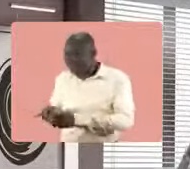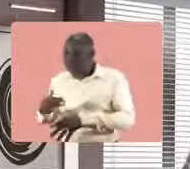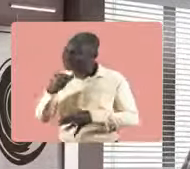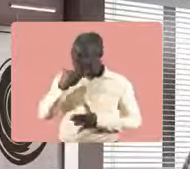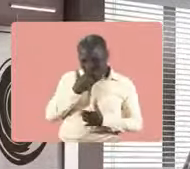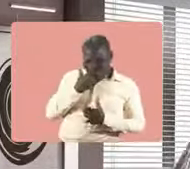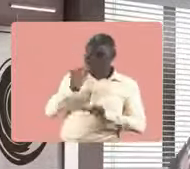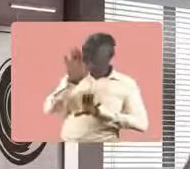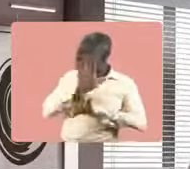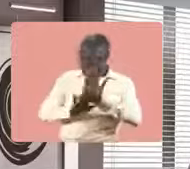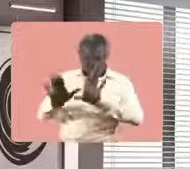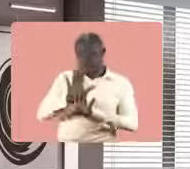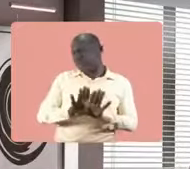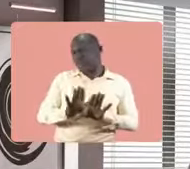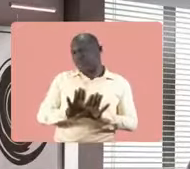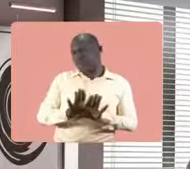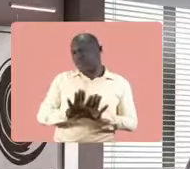owia sabe asiniyam